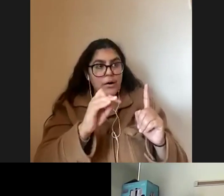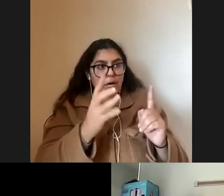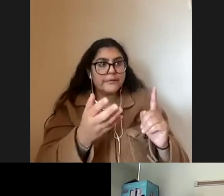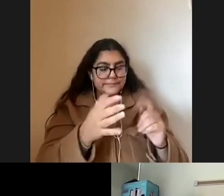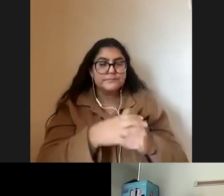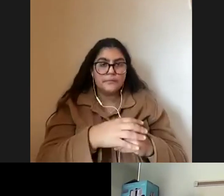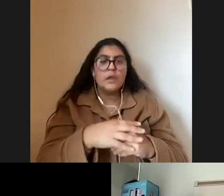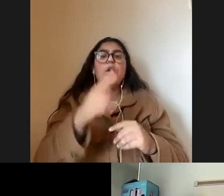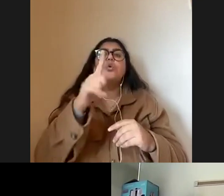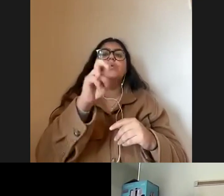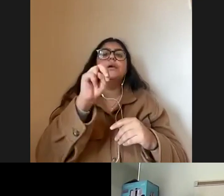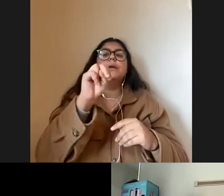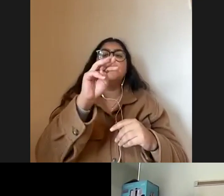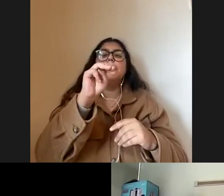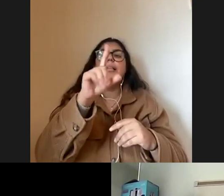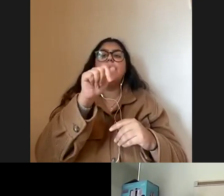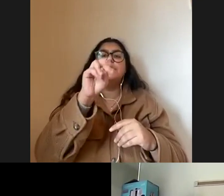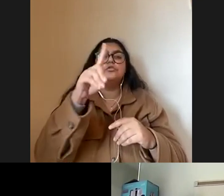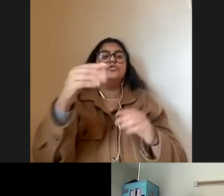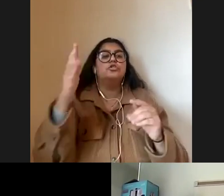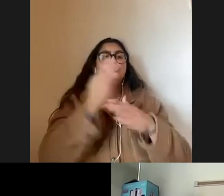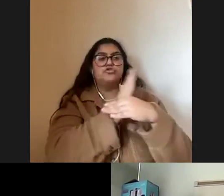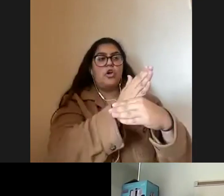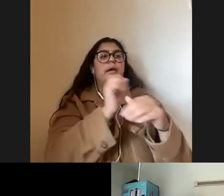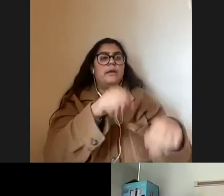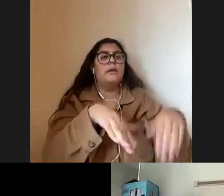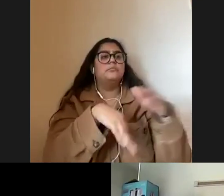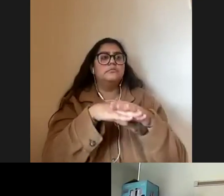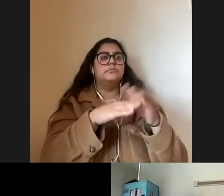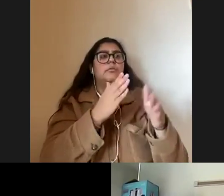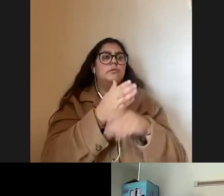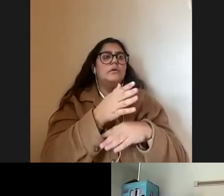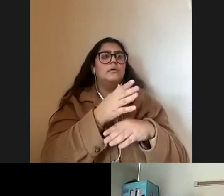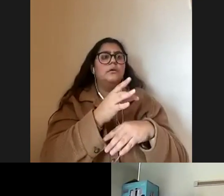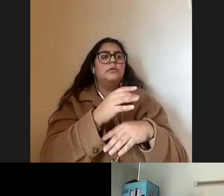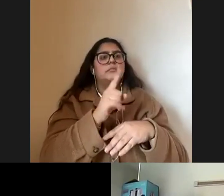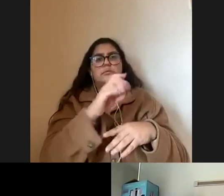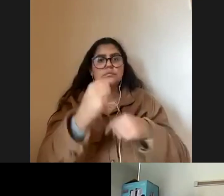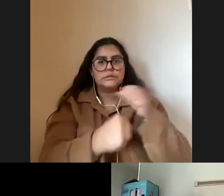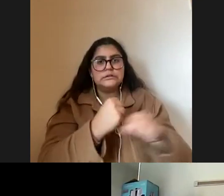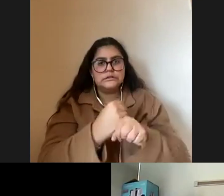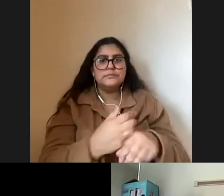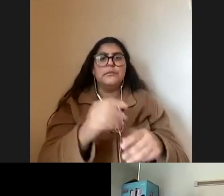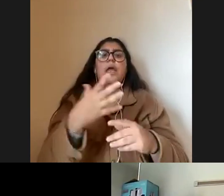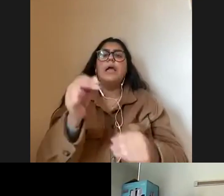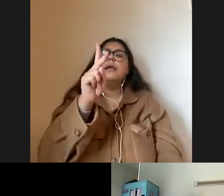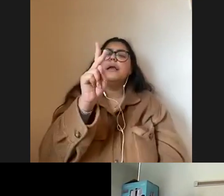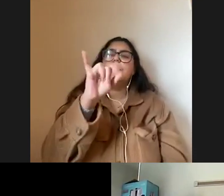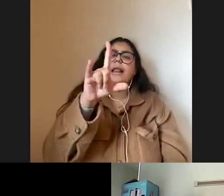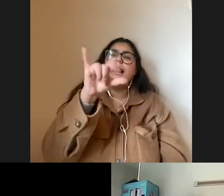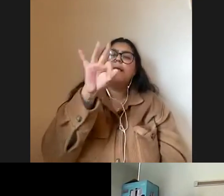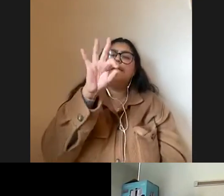live up to 300 years. So there's a wide range for how long fish can live. And then there's things like little killifish that only live for like